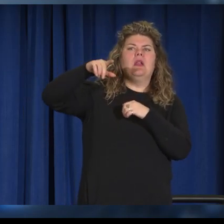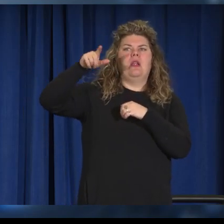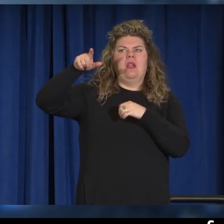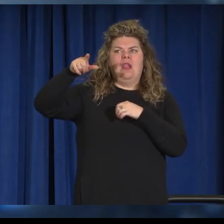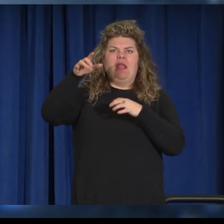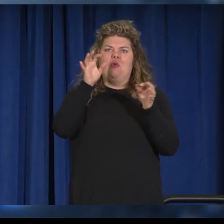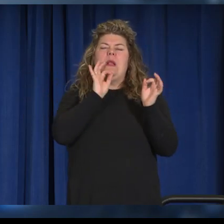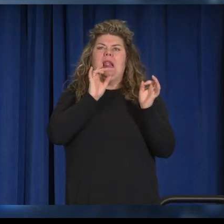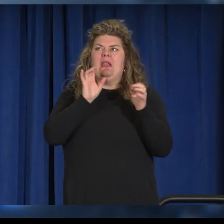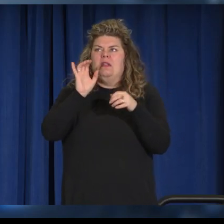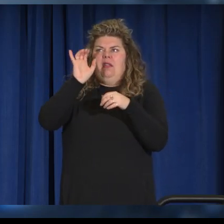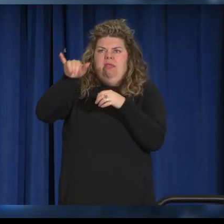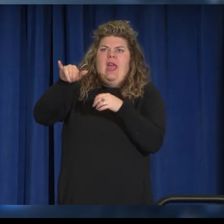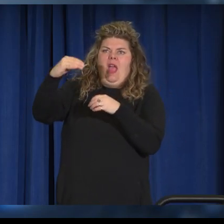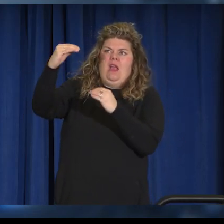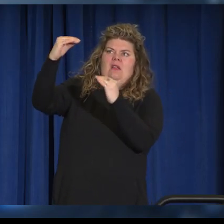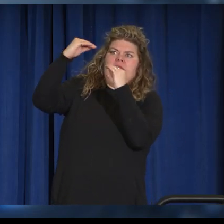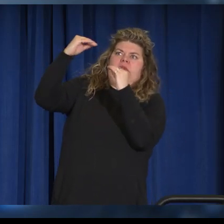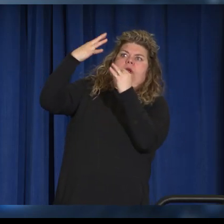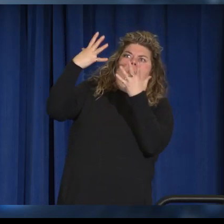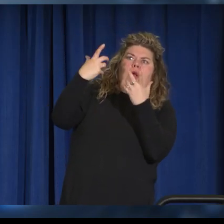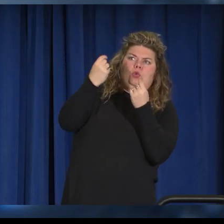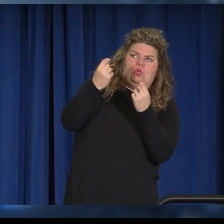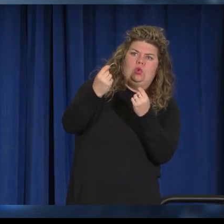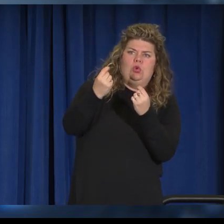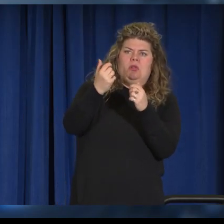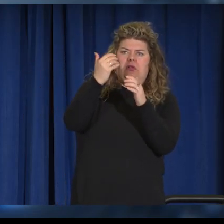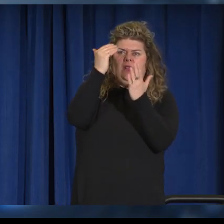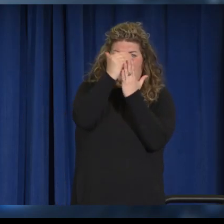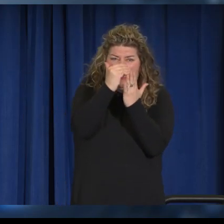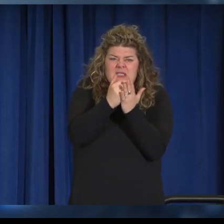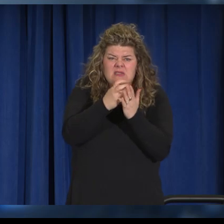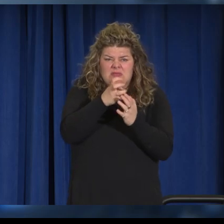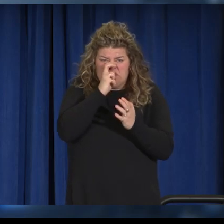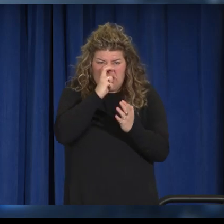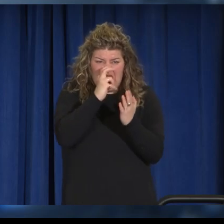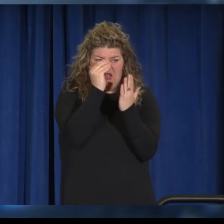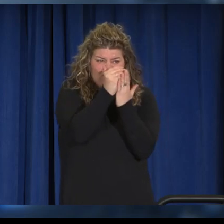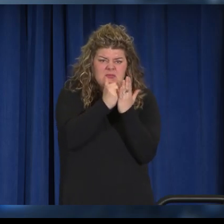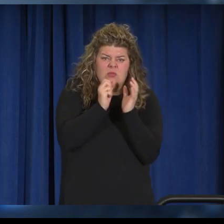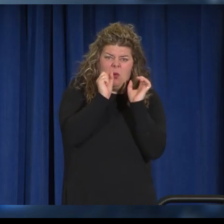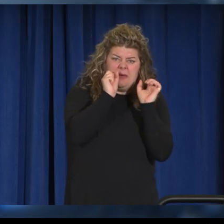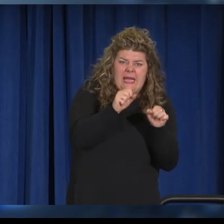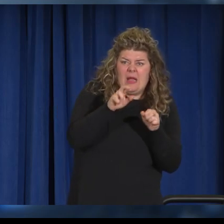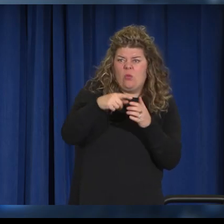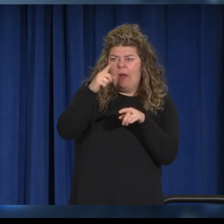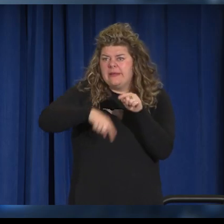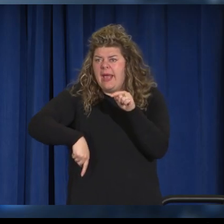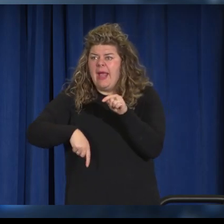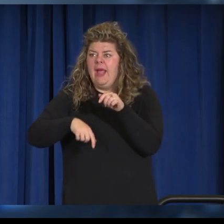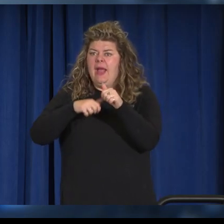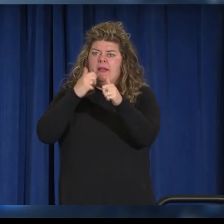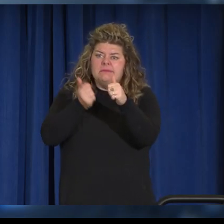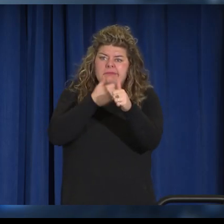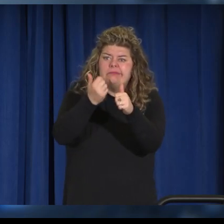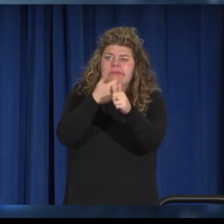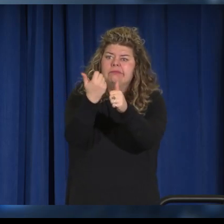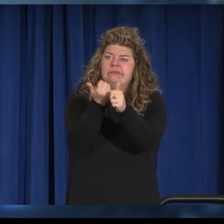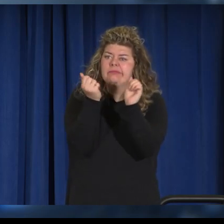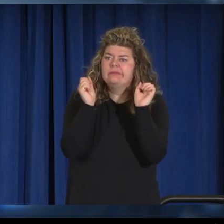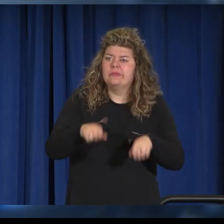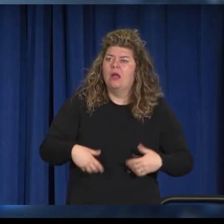and narrows the degrees of freedom that are then available to people in terms of the things that they can pursue and thrive in and succeed